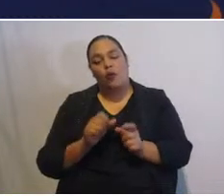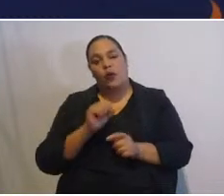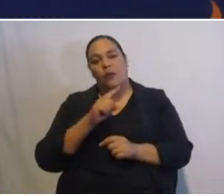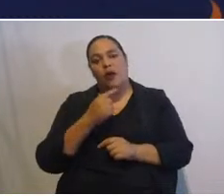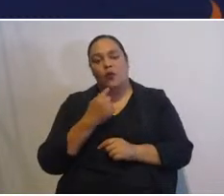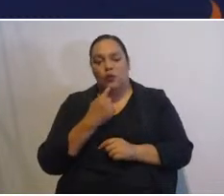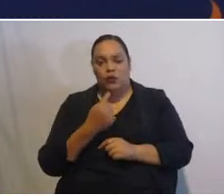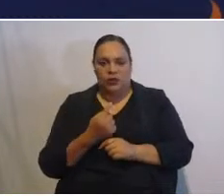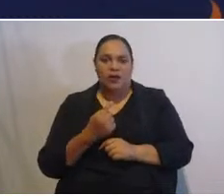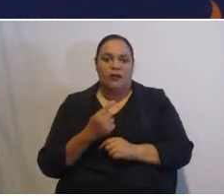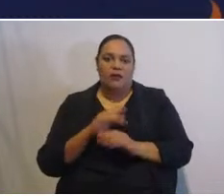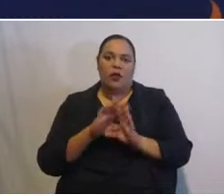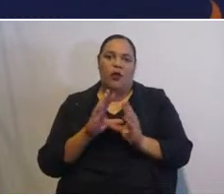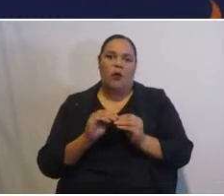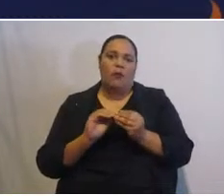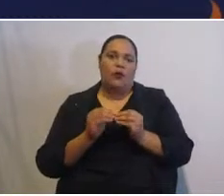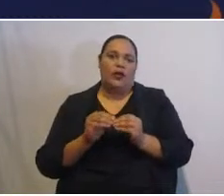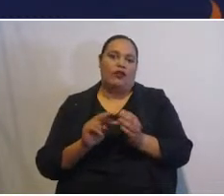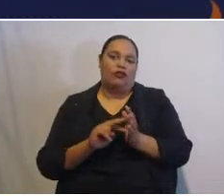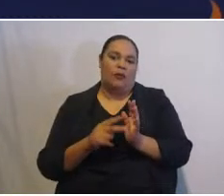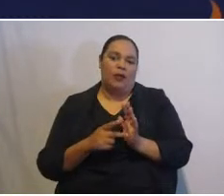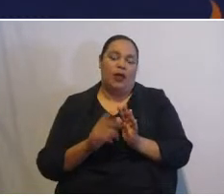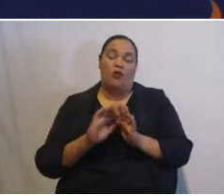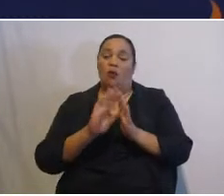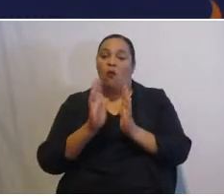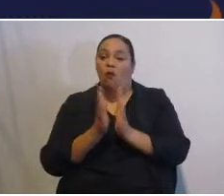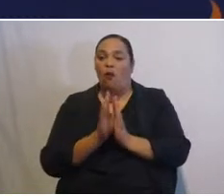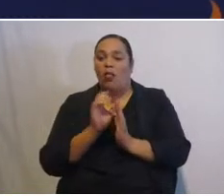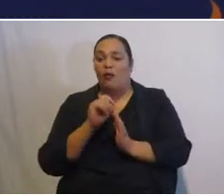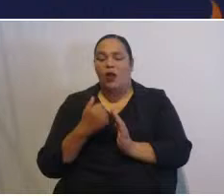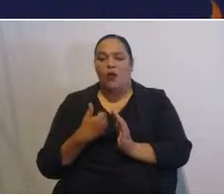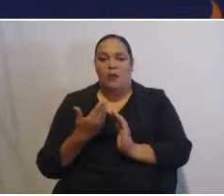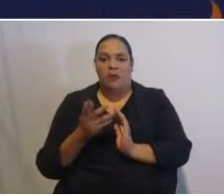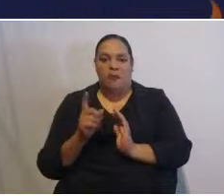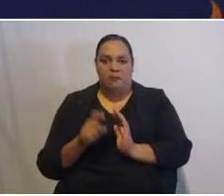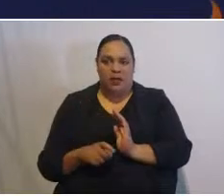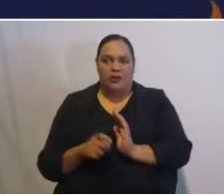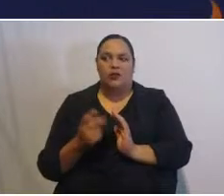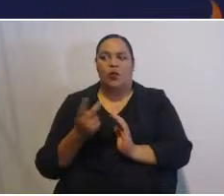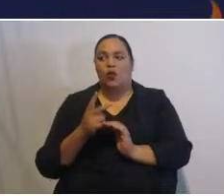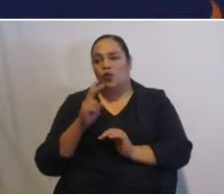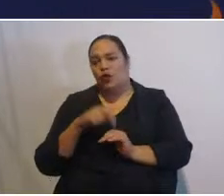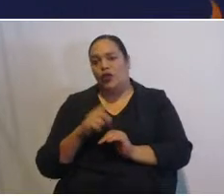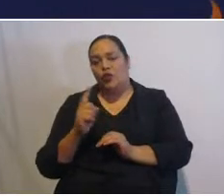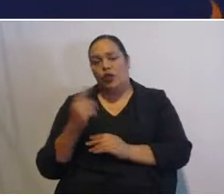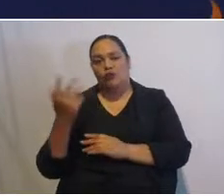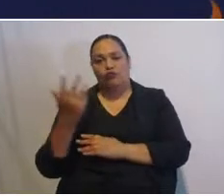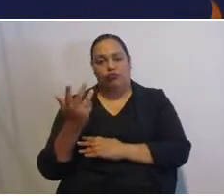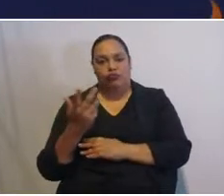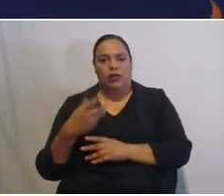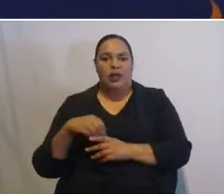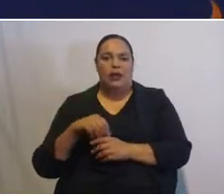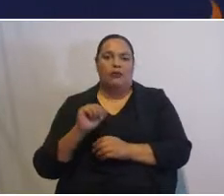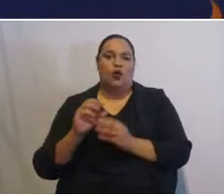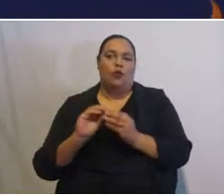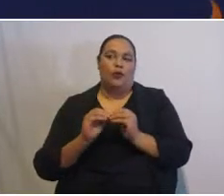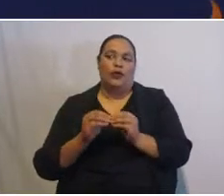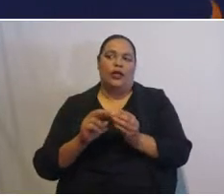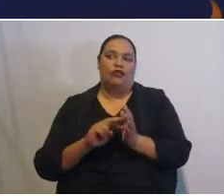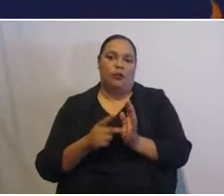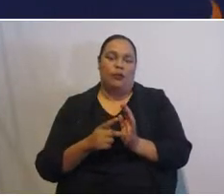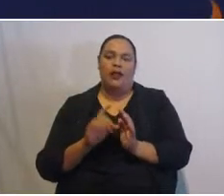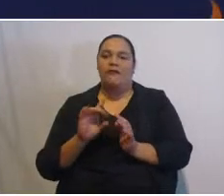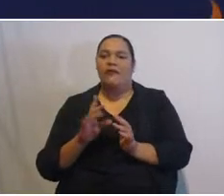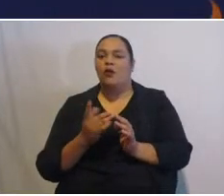mentioned, is the whole production plan. Over and above that we submitted, we will also present around the production plan and what